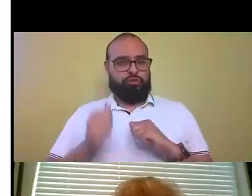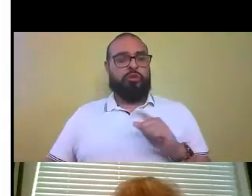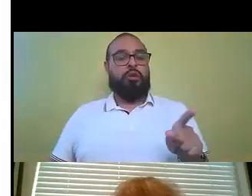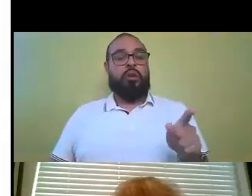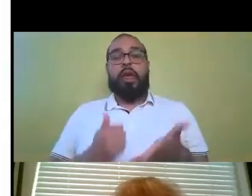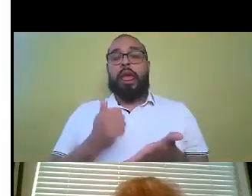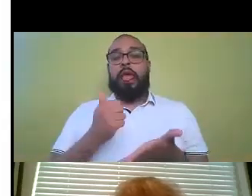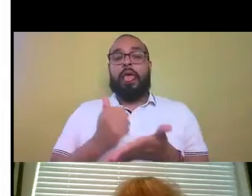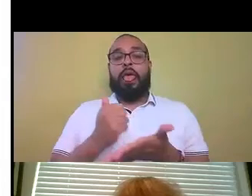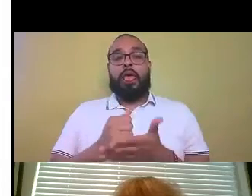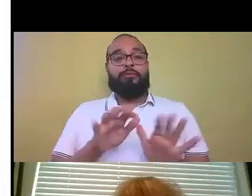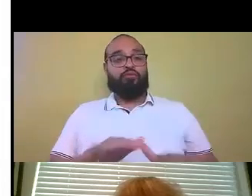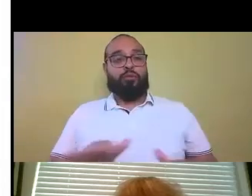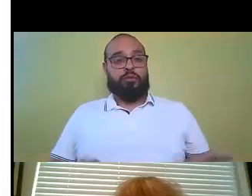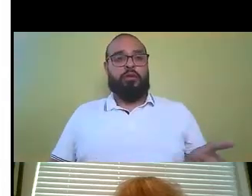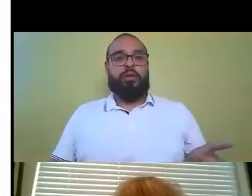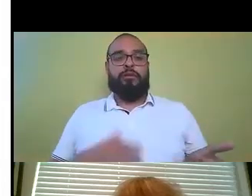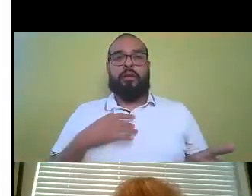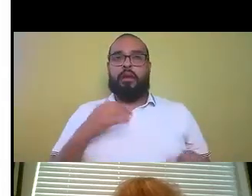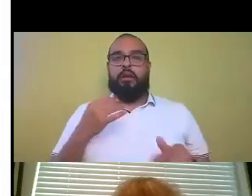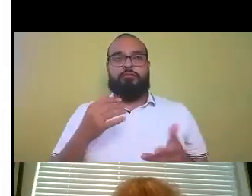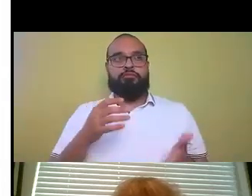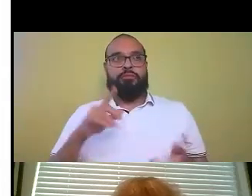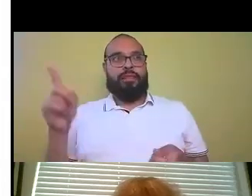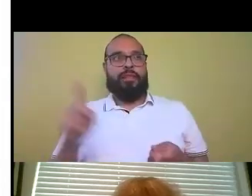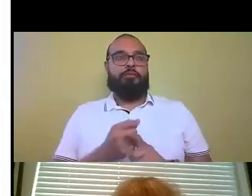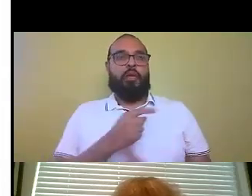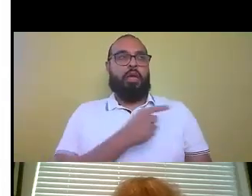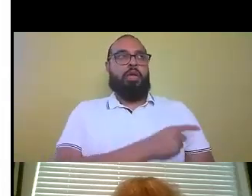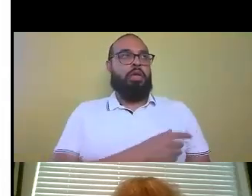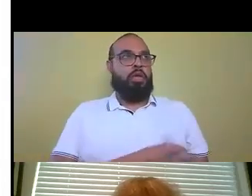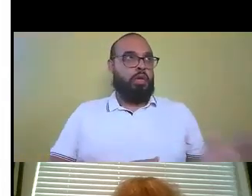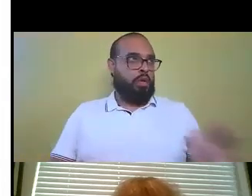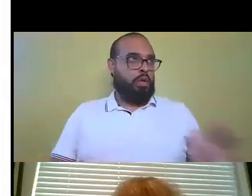feel less adrift, less afloat.